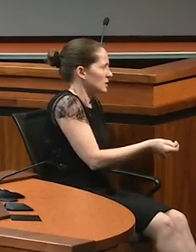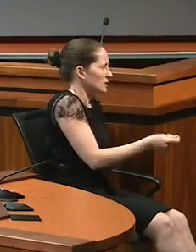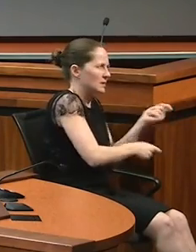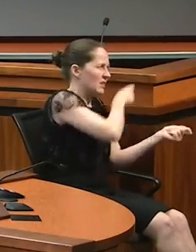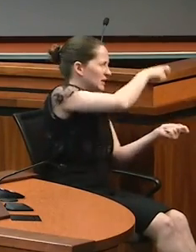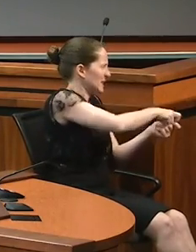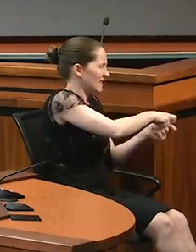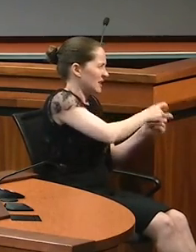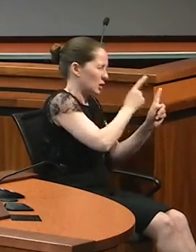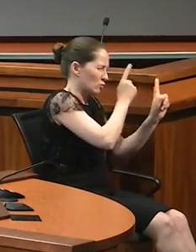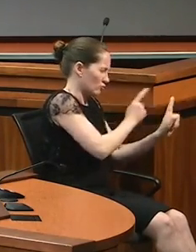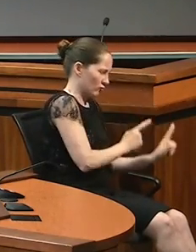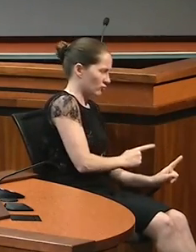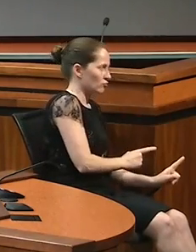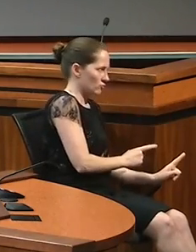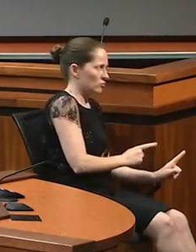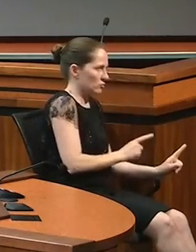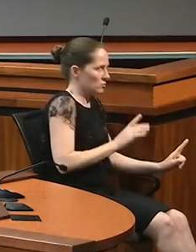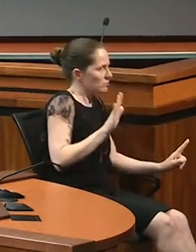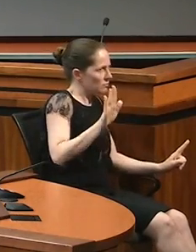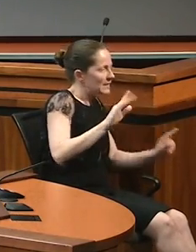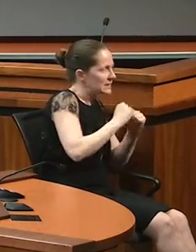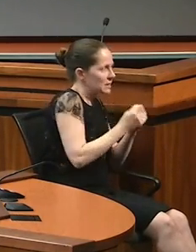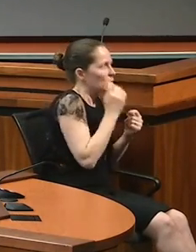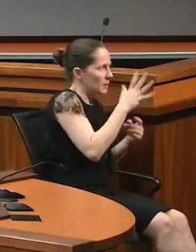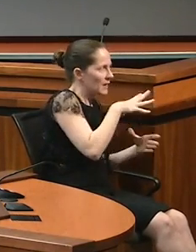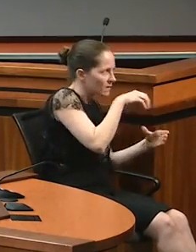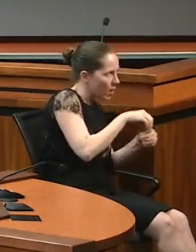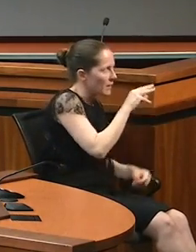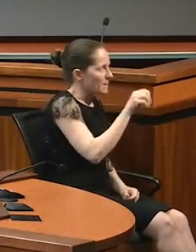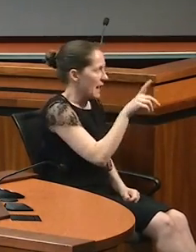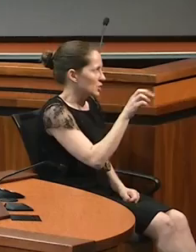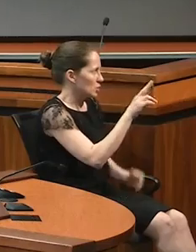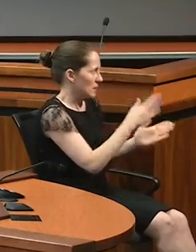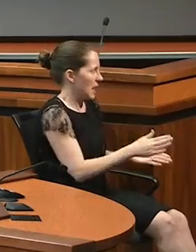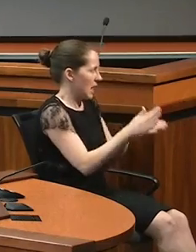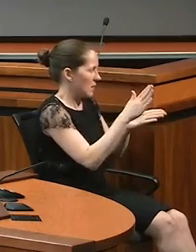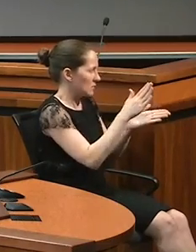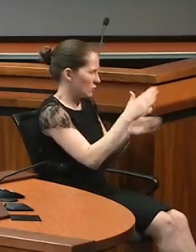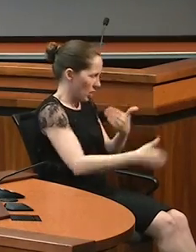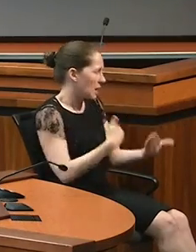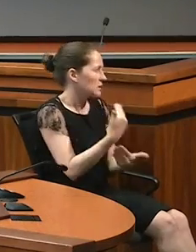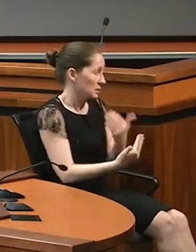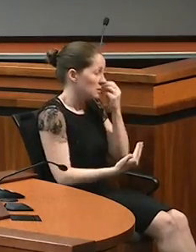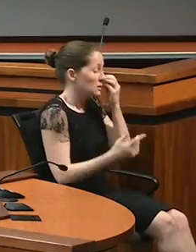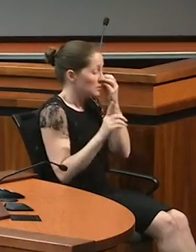Chris is obviously his team is going to be involved in the master plan process. And the question that